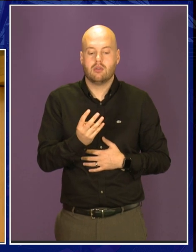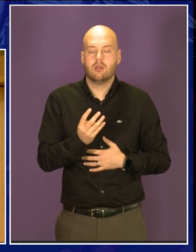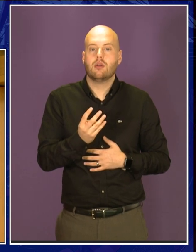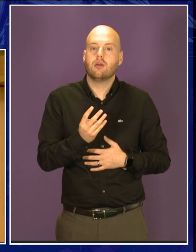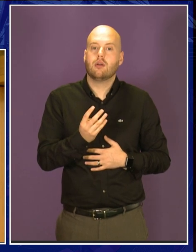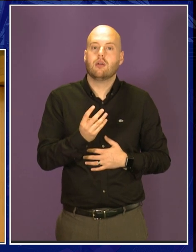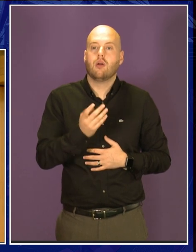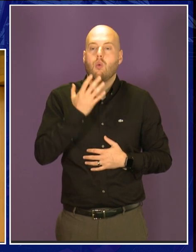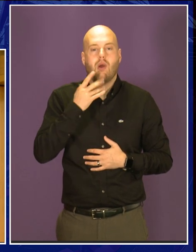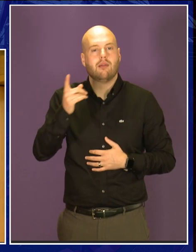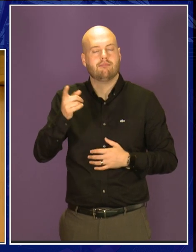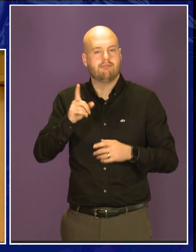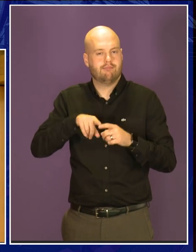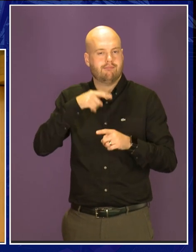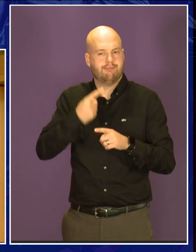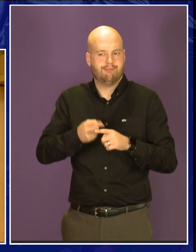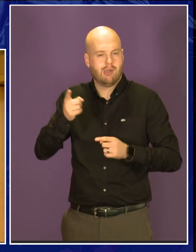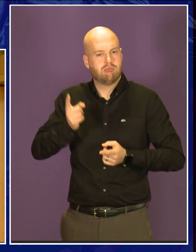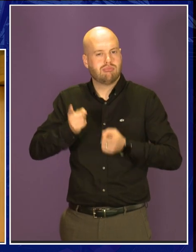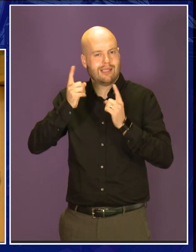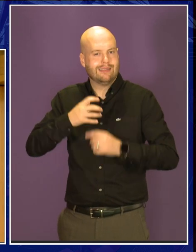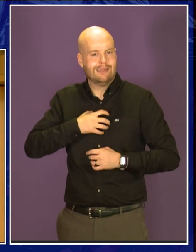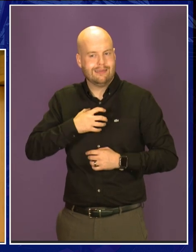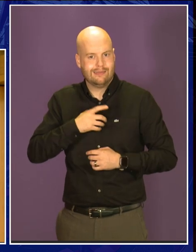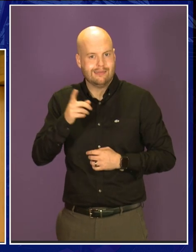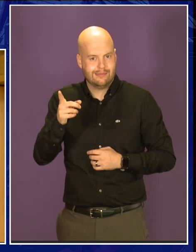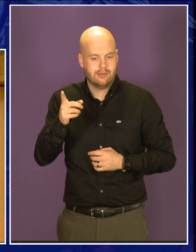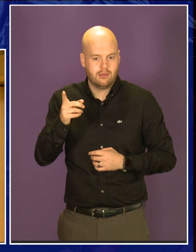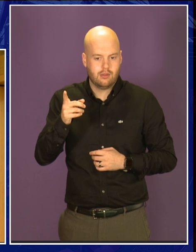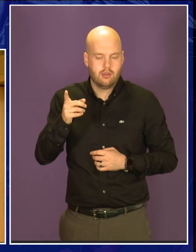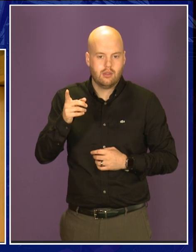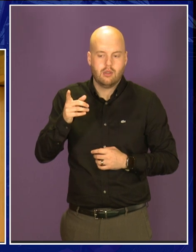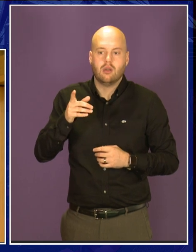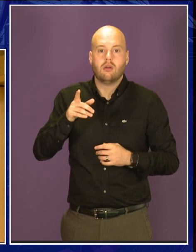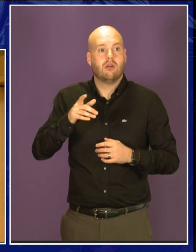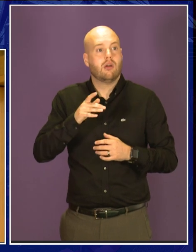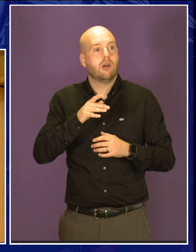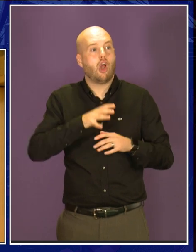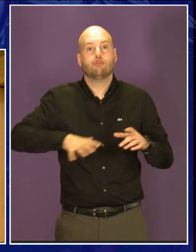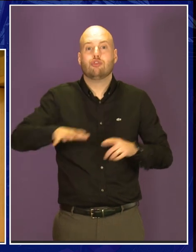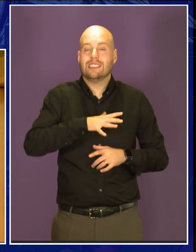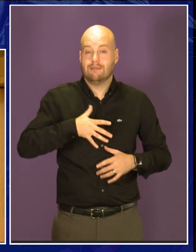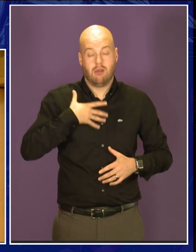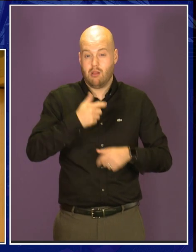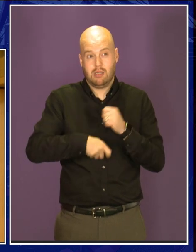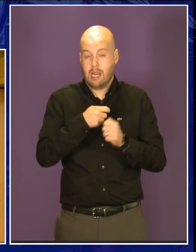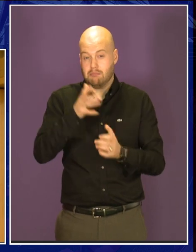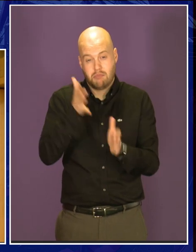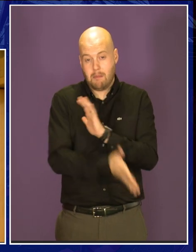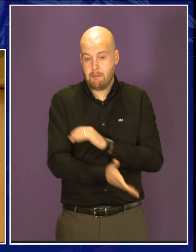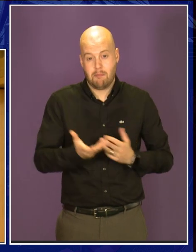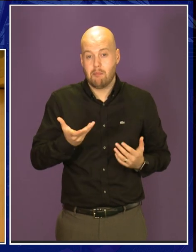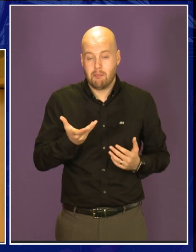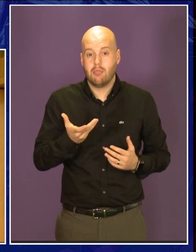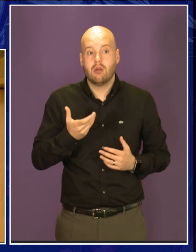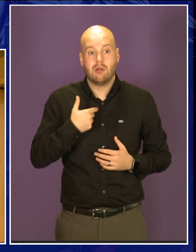plane of the former president was shot down, the whole country really started burning. People we knew as neighbors and friends